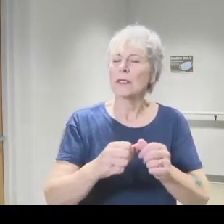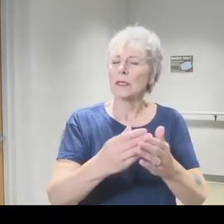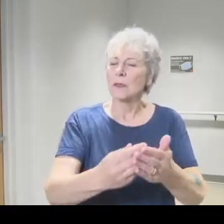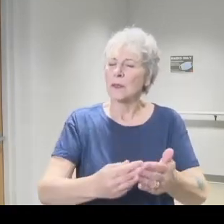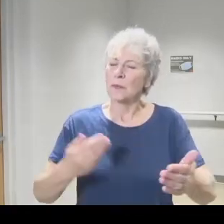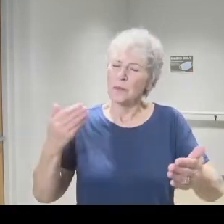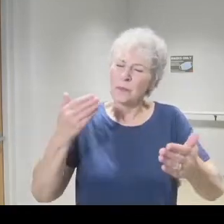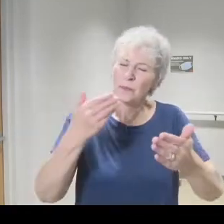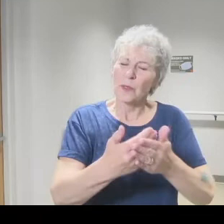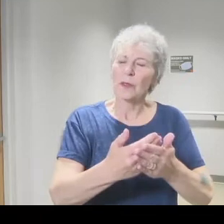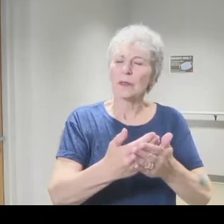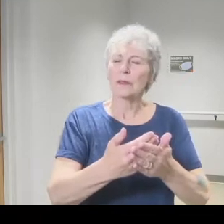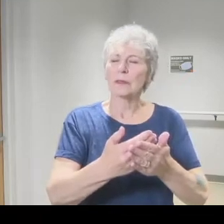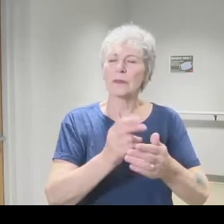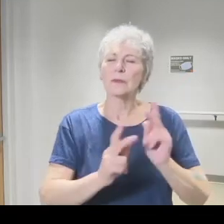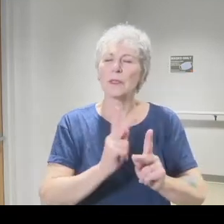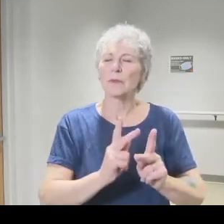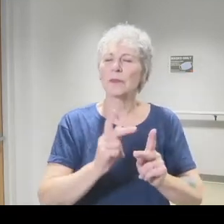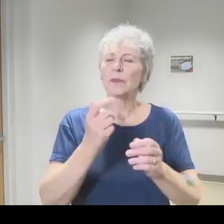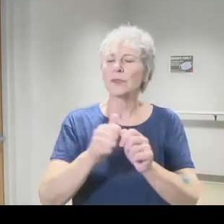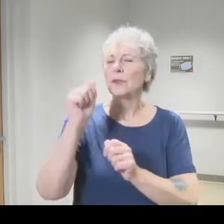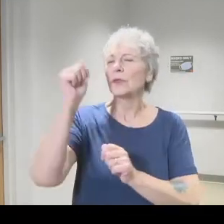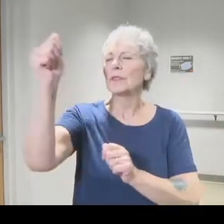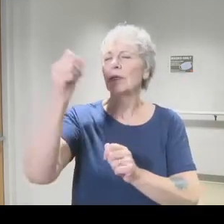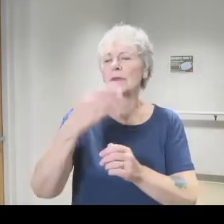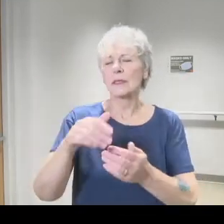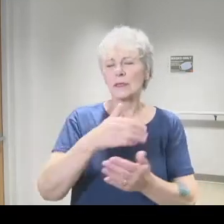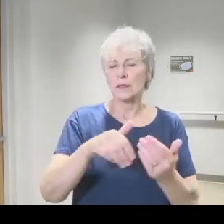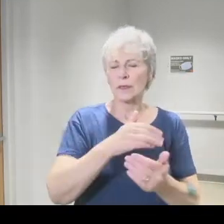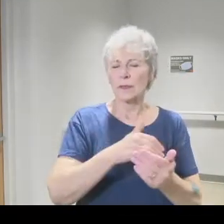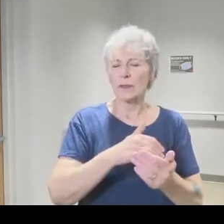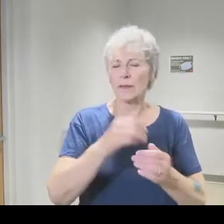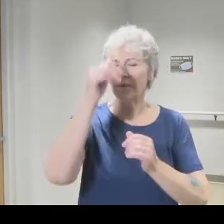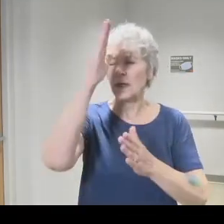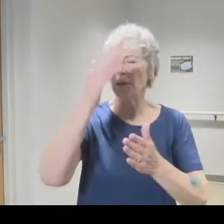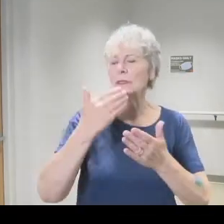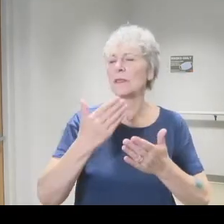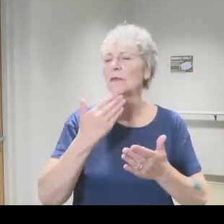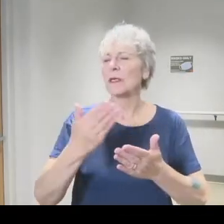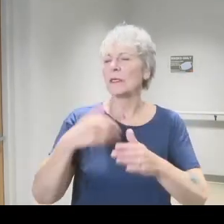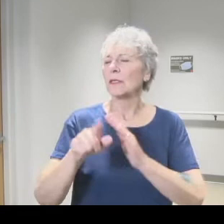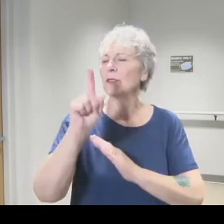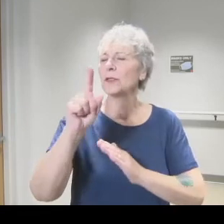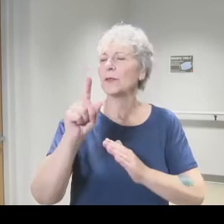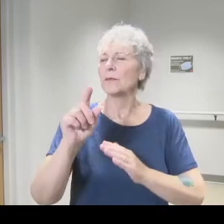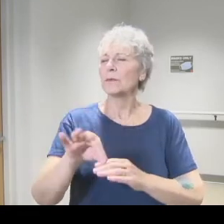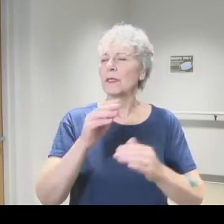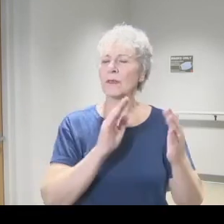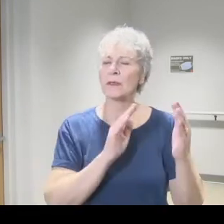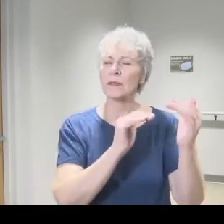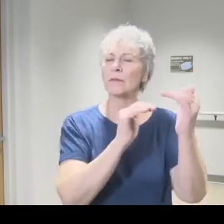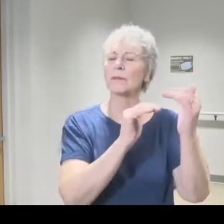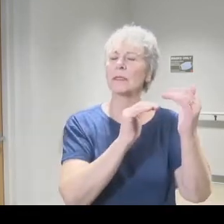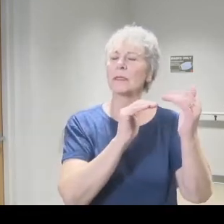couples first and foremost to yourself and to each other. Father, we know that it is in you we find our hope and